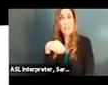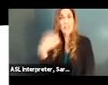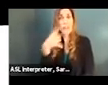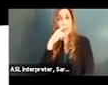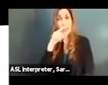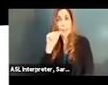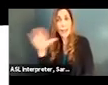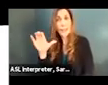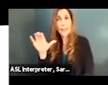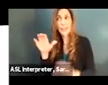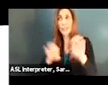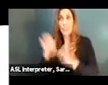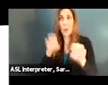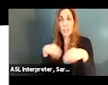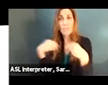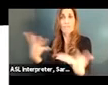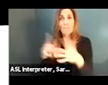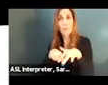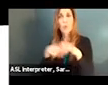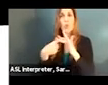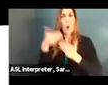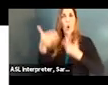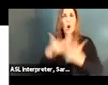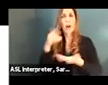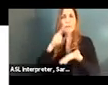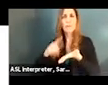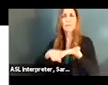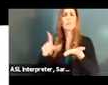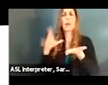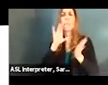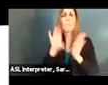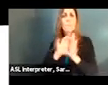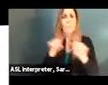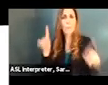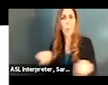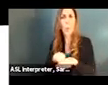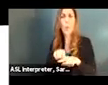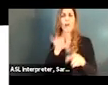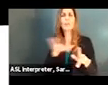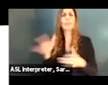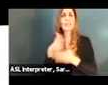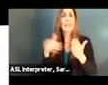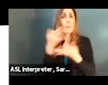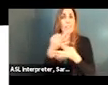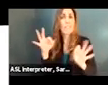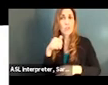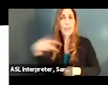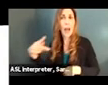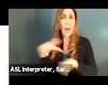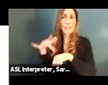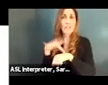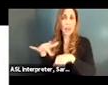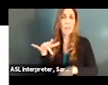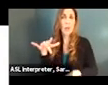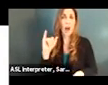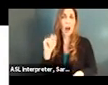AAC evaluations, or at least start exploring things like core boards, maybe some of the free apps available on iPads as well,